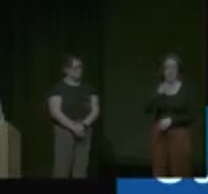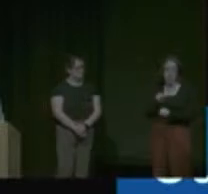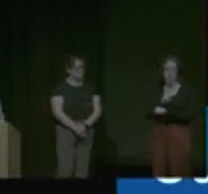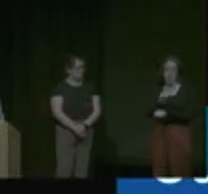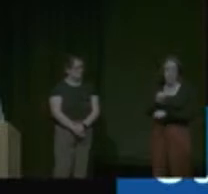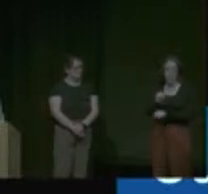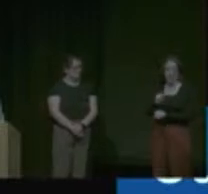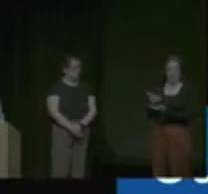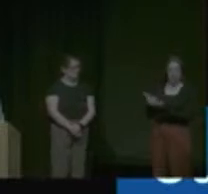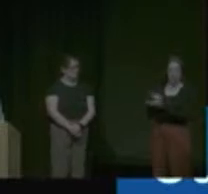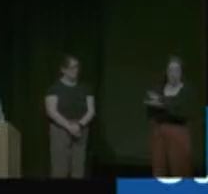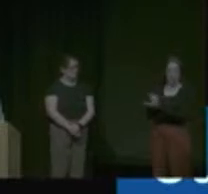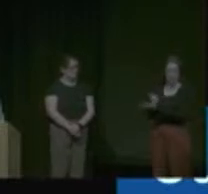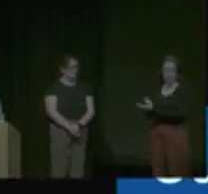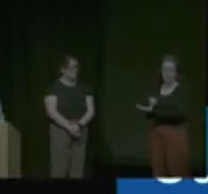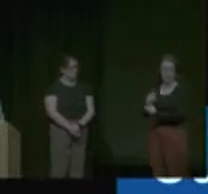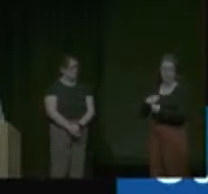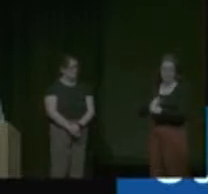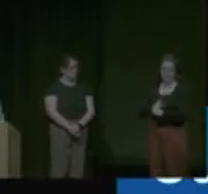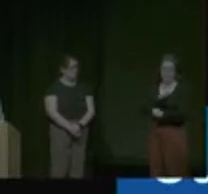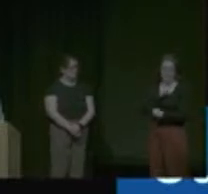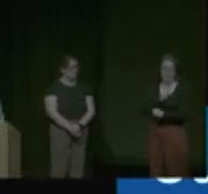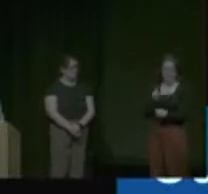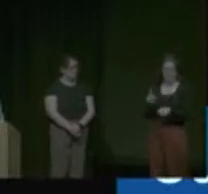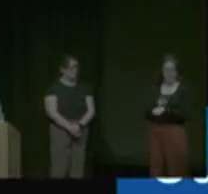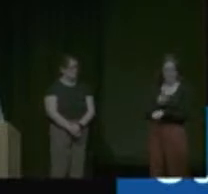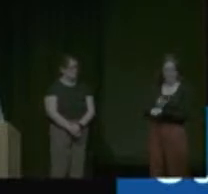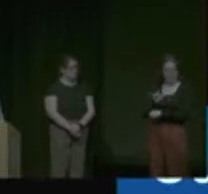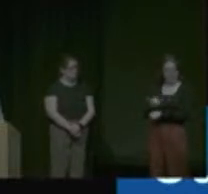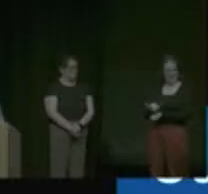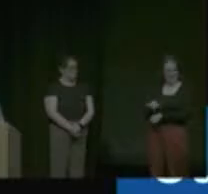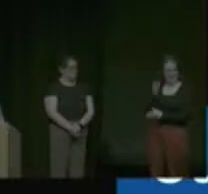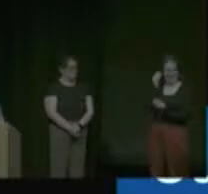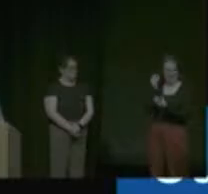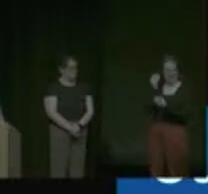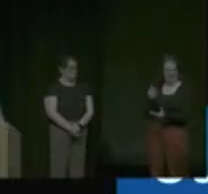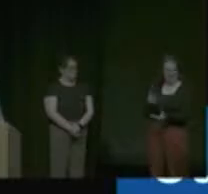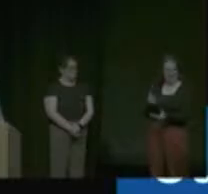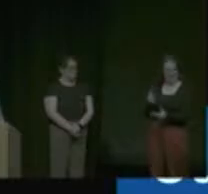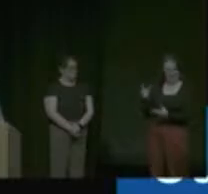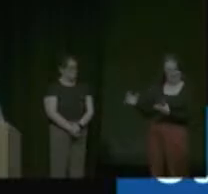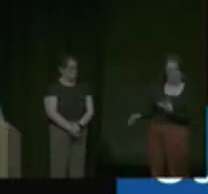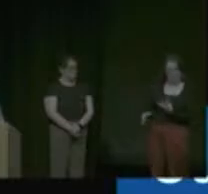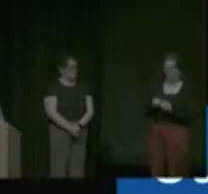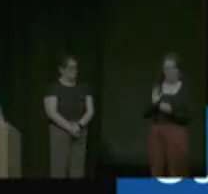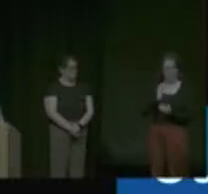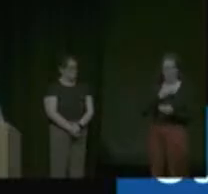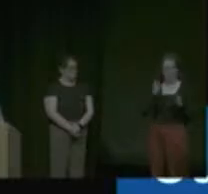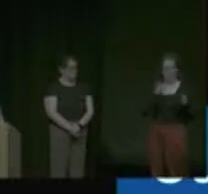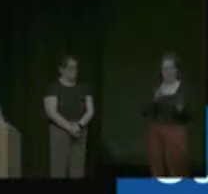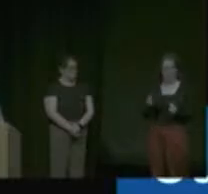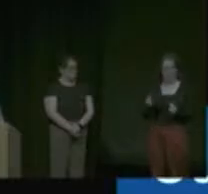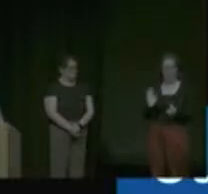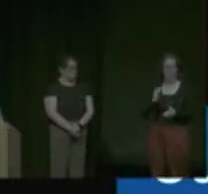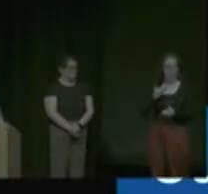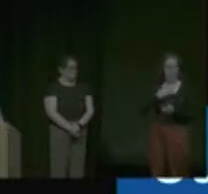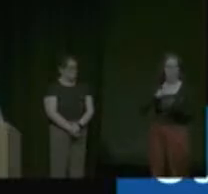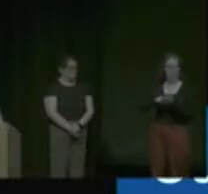to make sure that that data is being input into our plans, so we're giving our contractor the